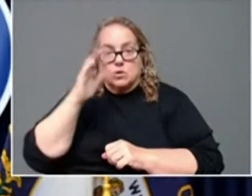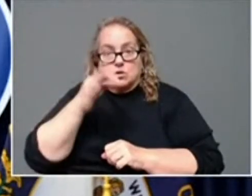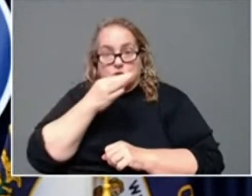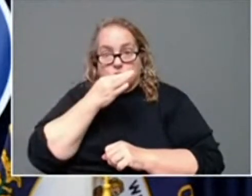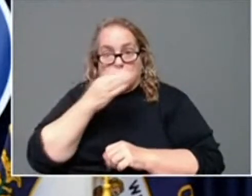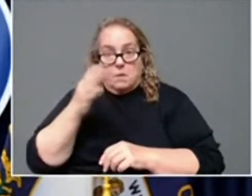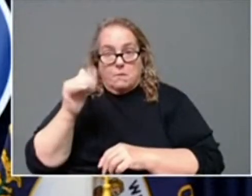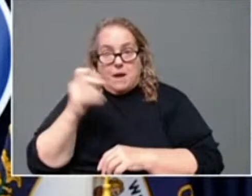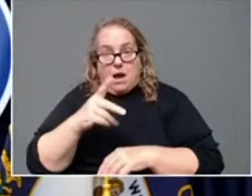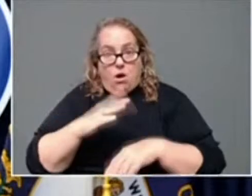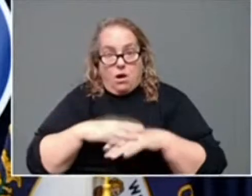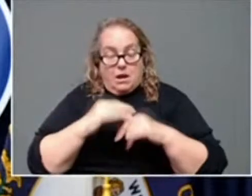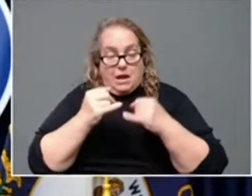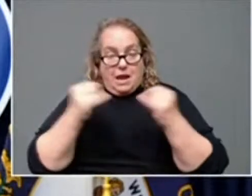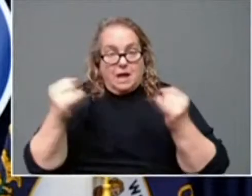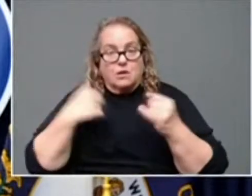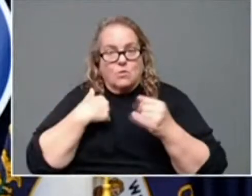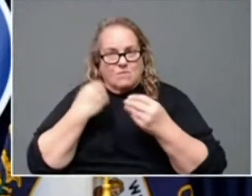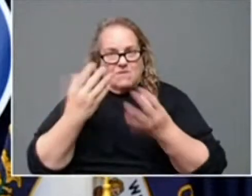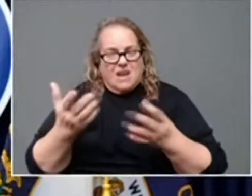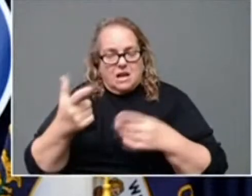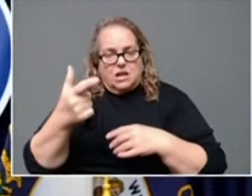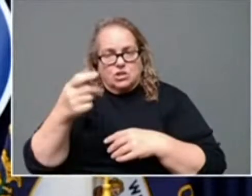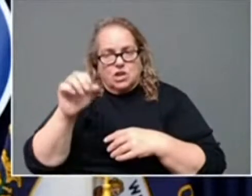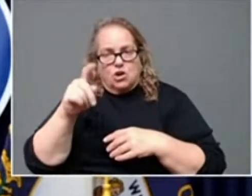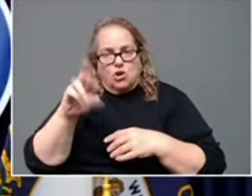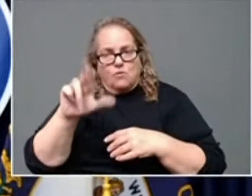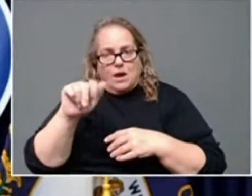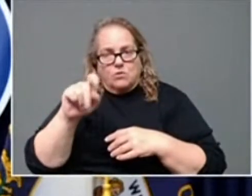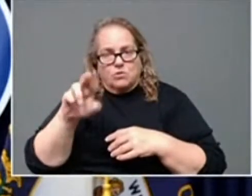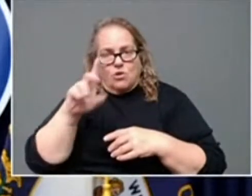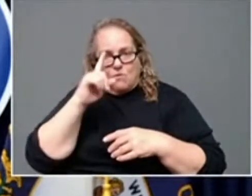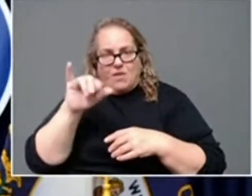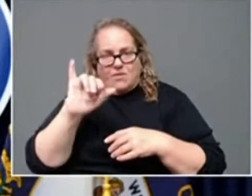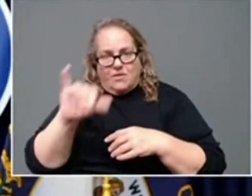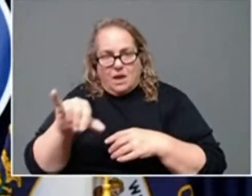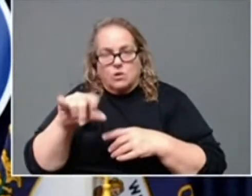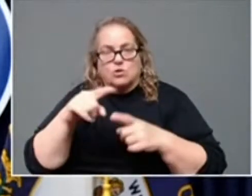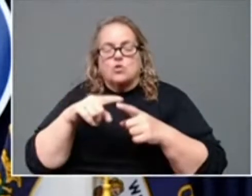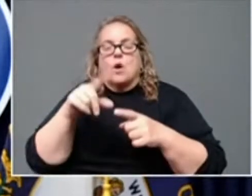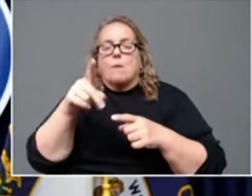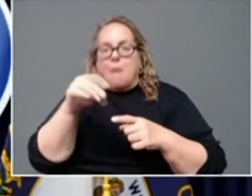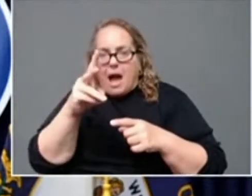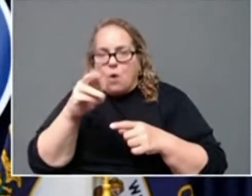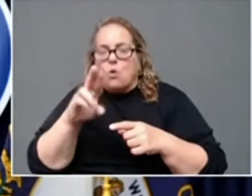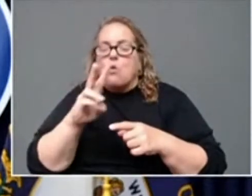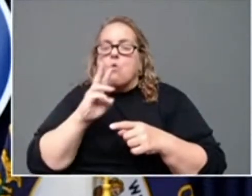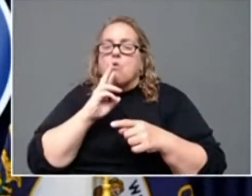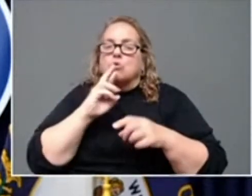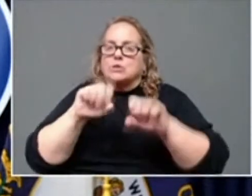provided a generator for that power to power their water system, so that should be fine.